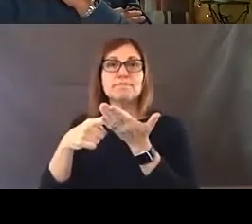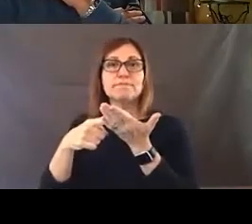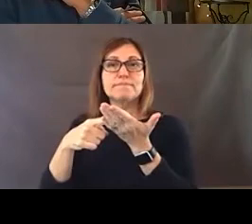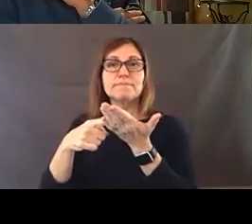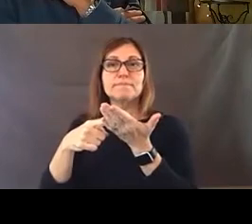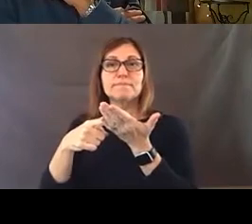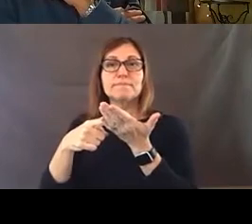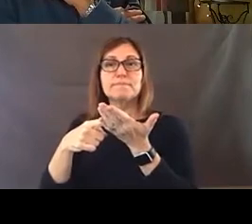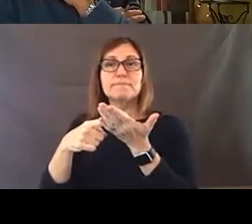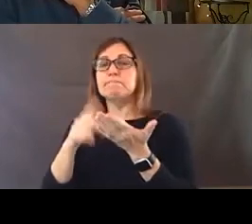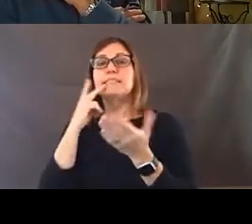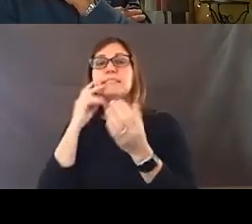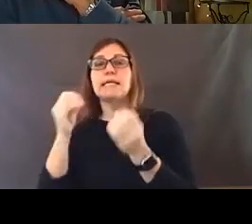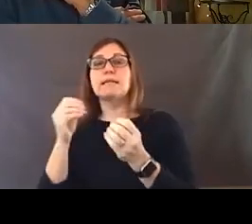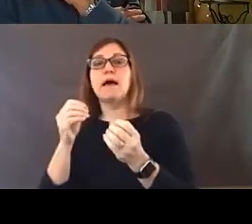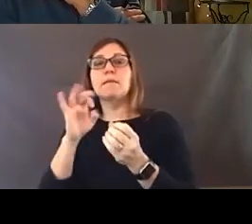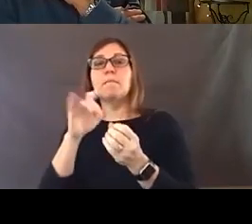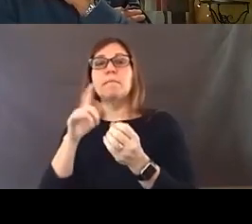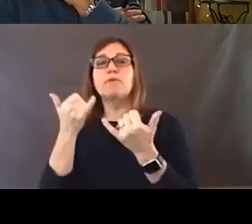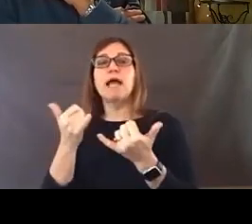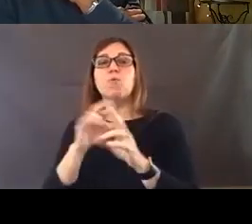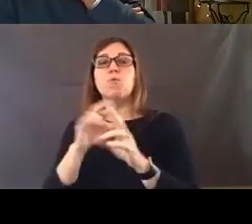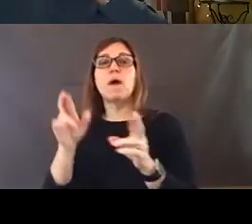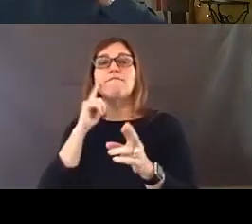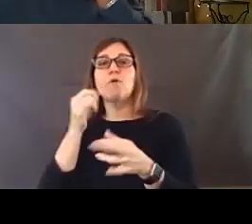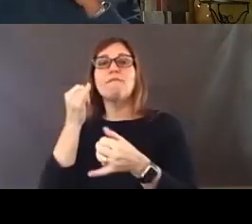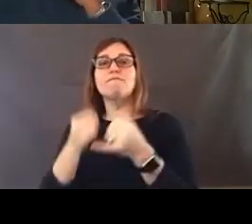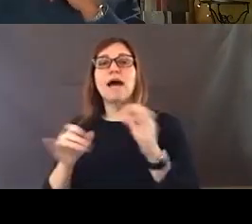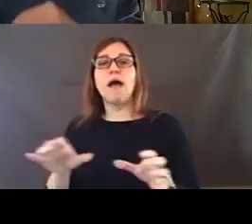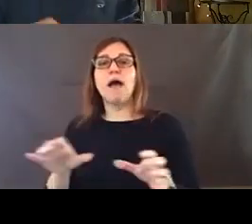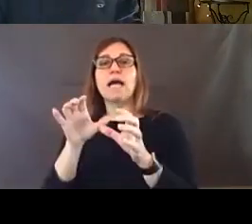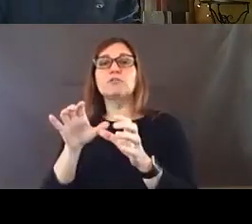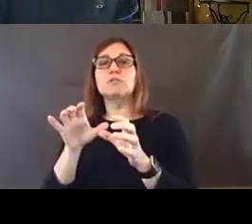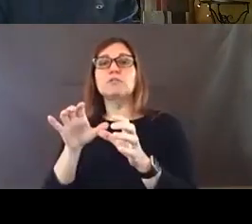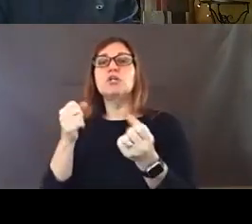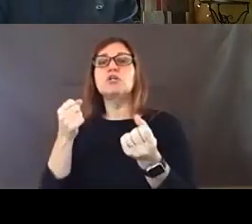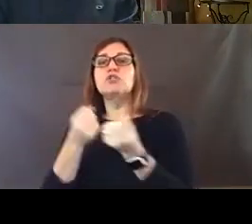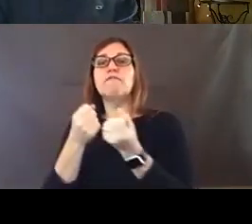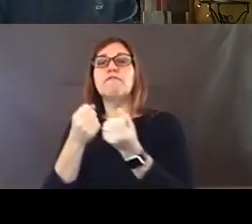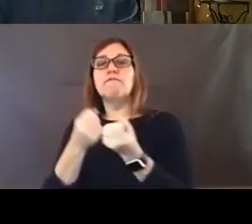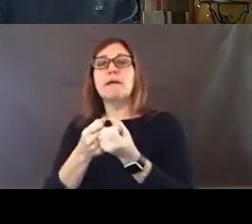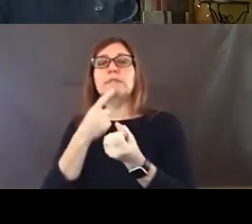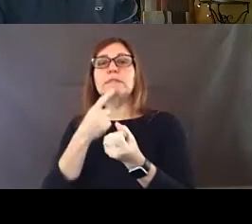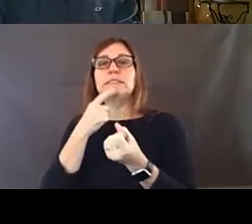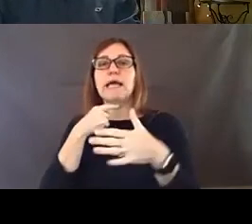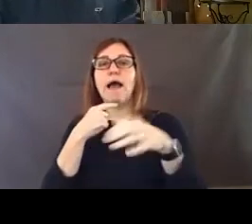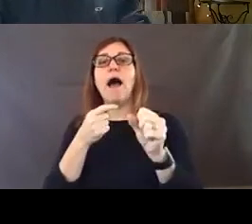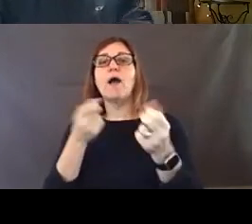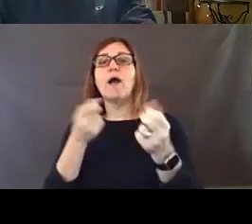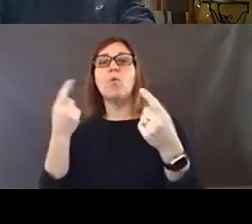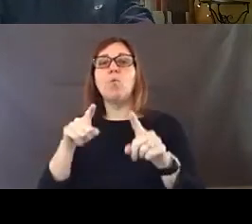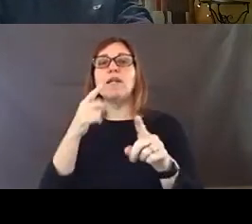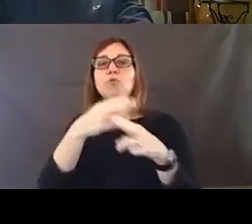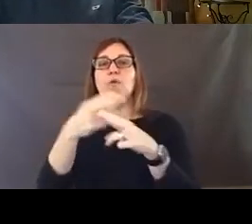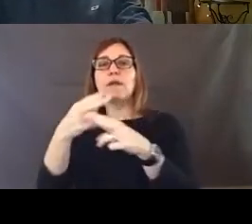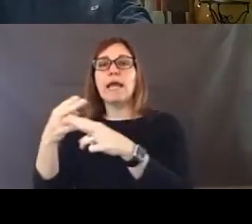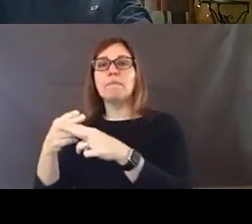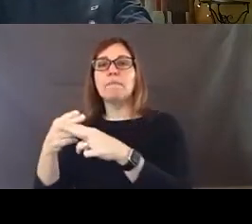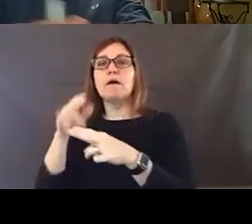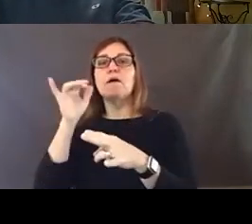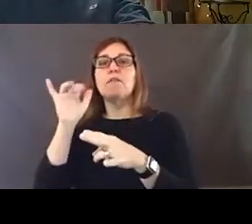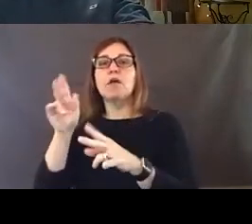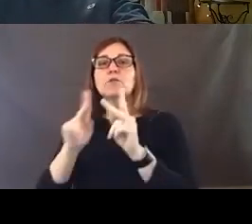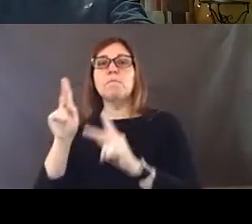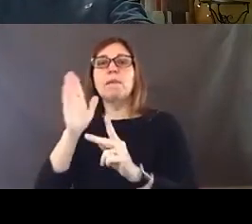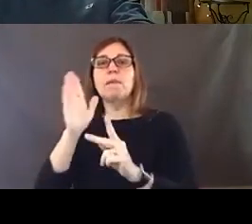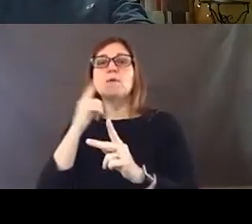Seeing none, the bill is now ready for final action. All in favor of the passage of the bill will vote aye when their name is called. Those opposed will vote no. Will the clerk